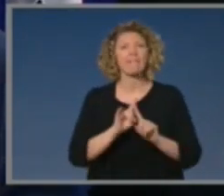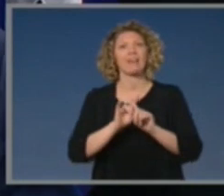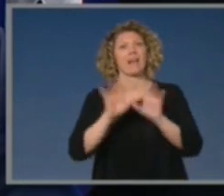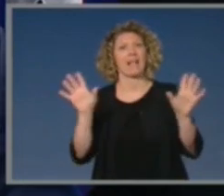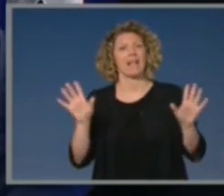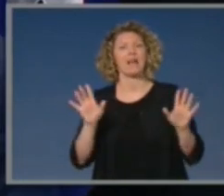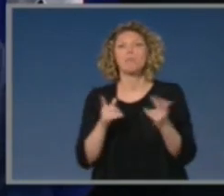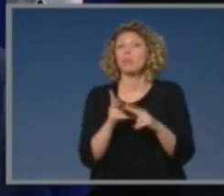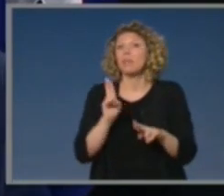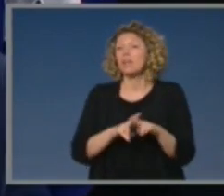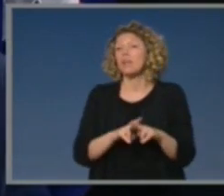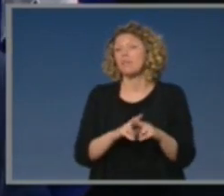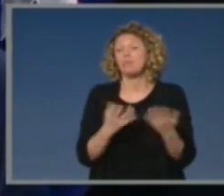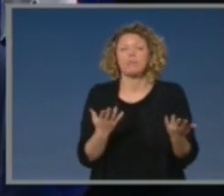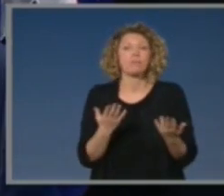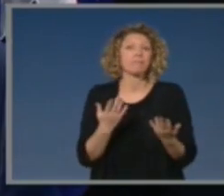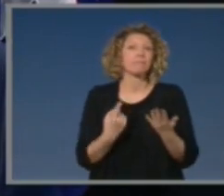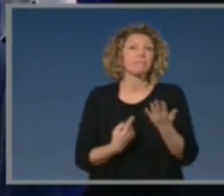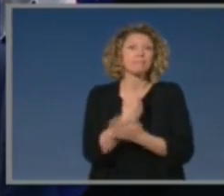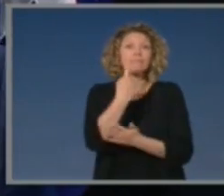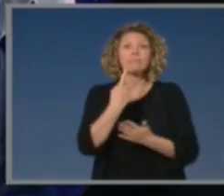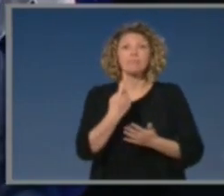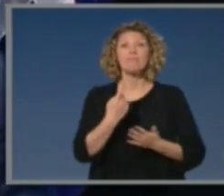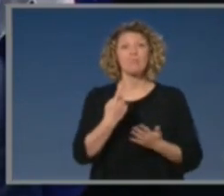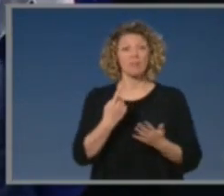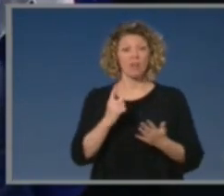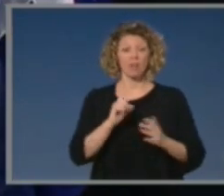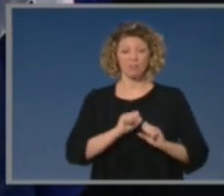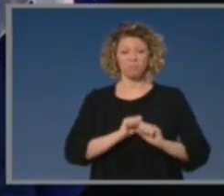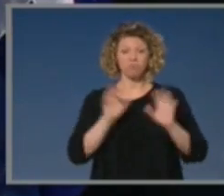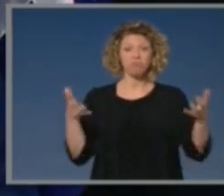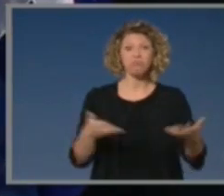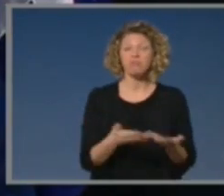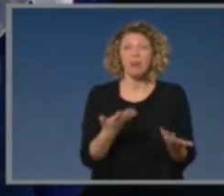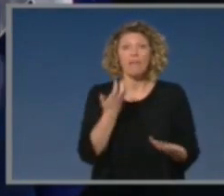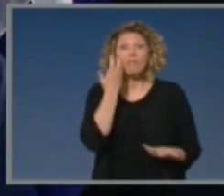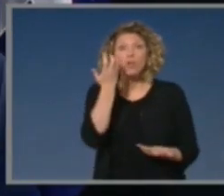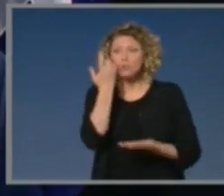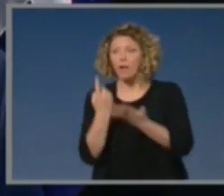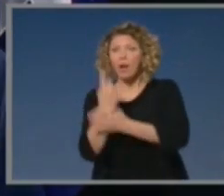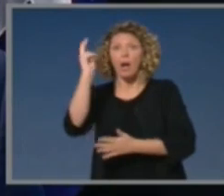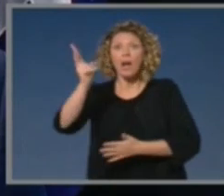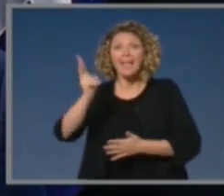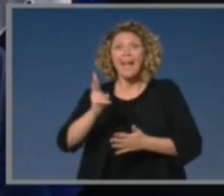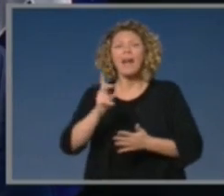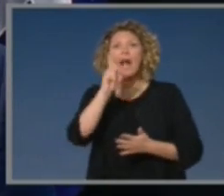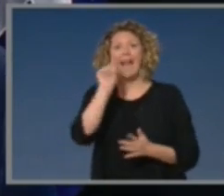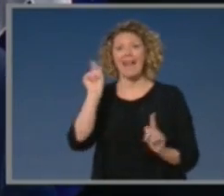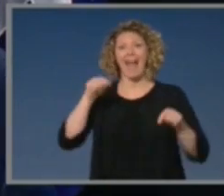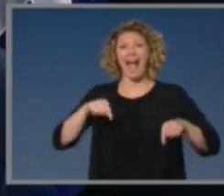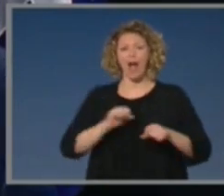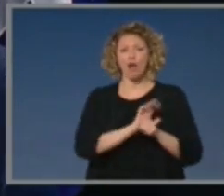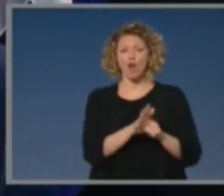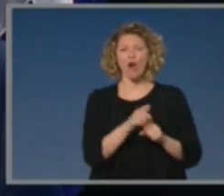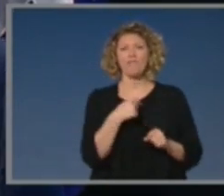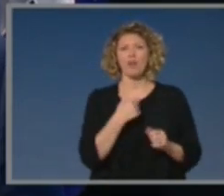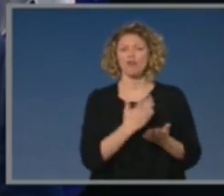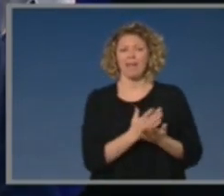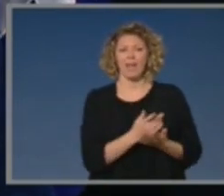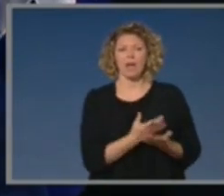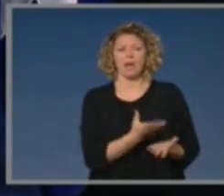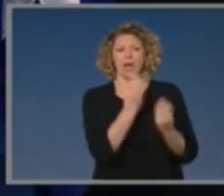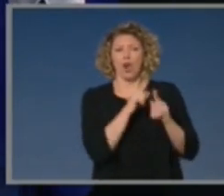virus of pandemic potential that would originate anywhere else in the world, we can learn the lessons from that. And that's what Australia is focused on. And I've written